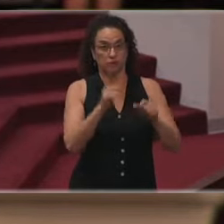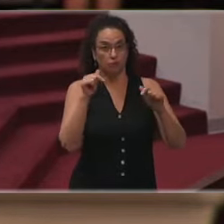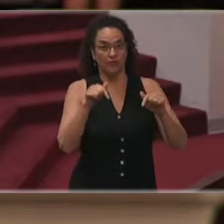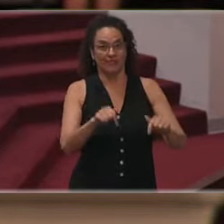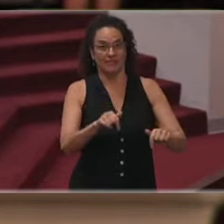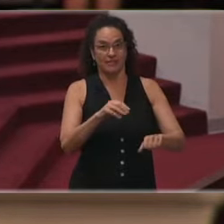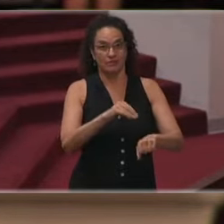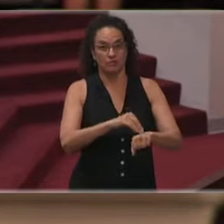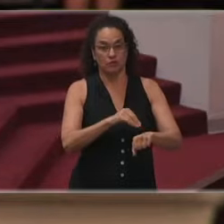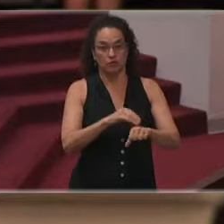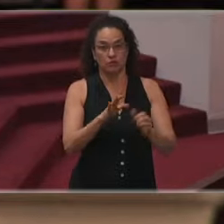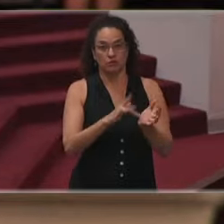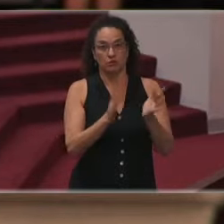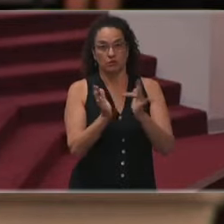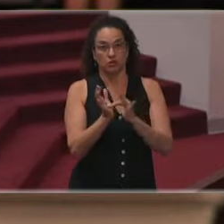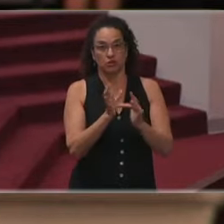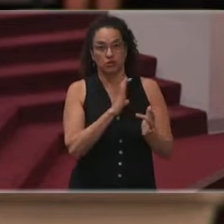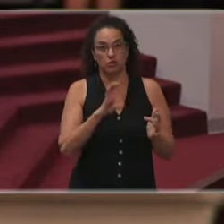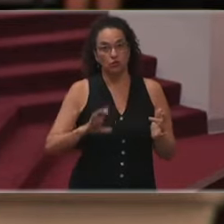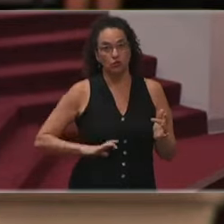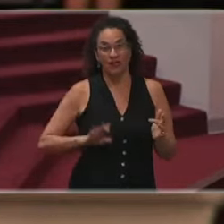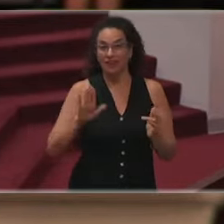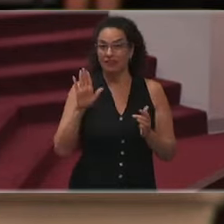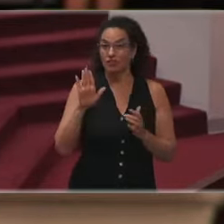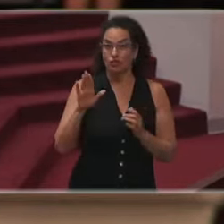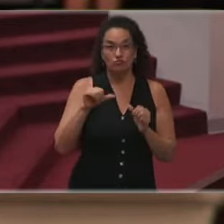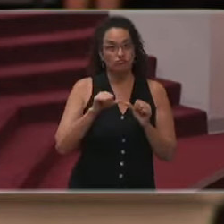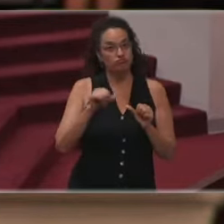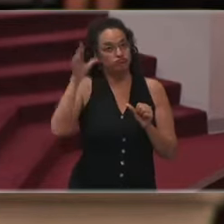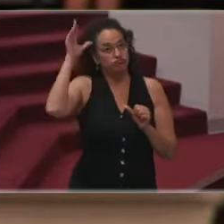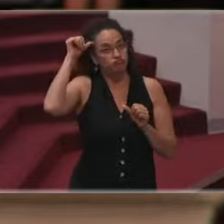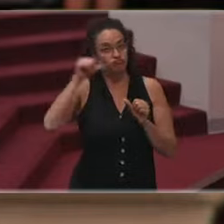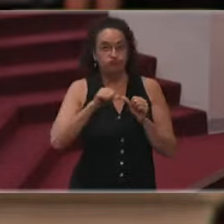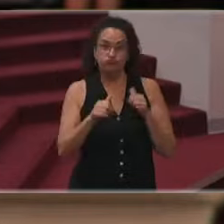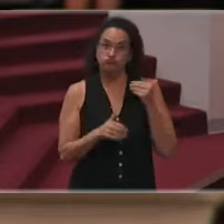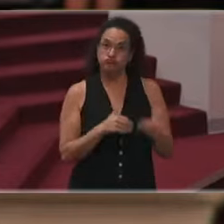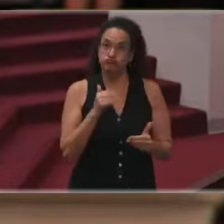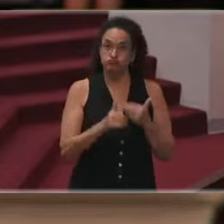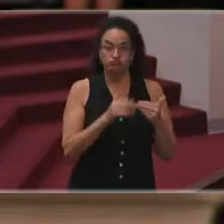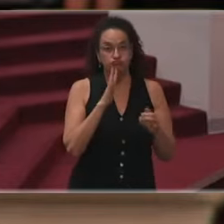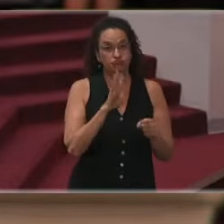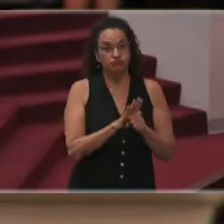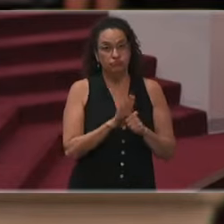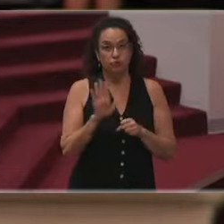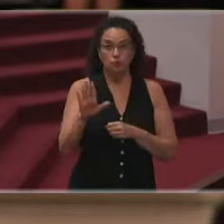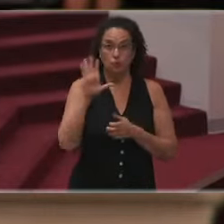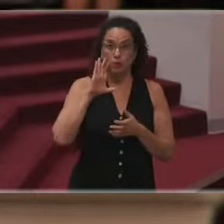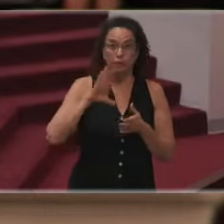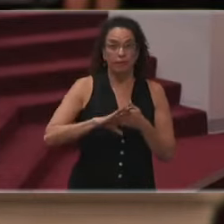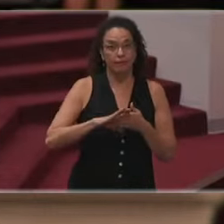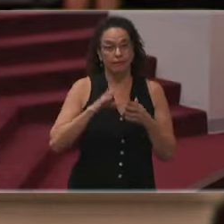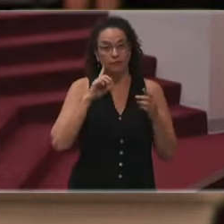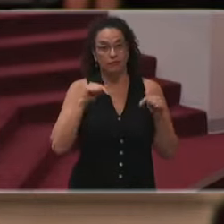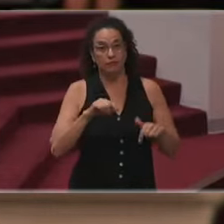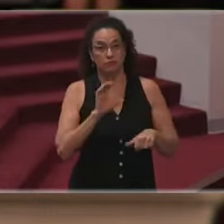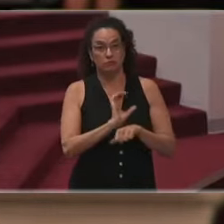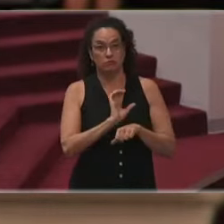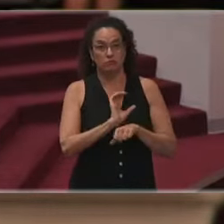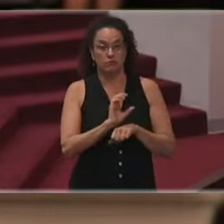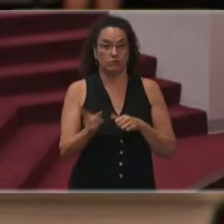Jesus Christ and your unwavering commitment and belief in First Mount Zion